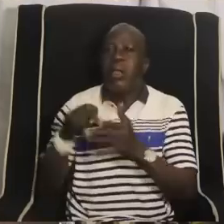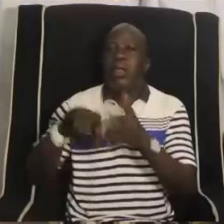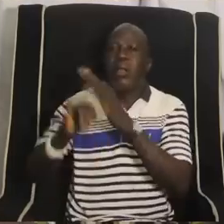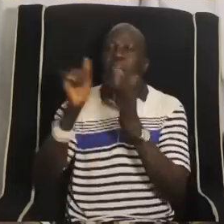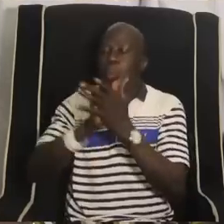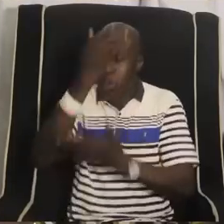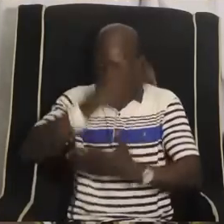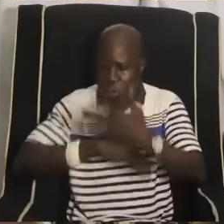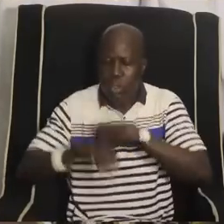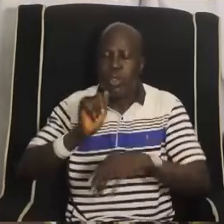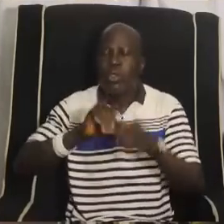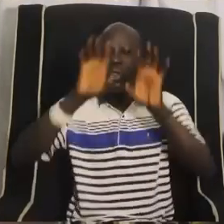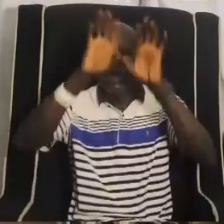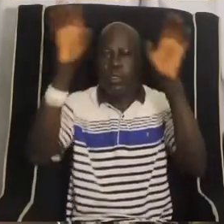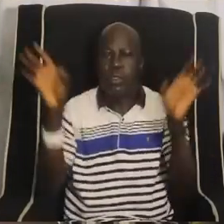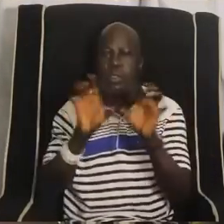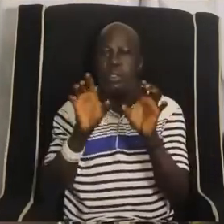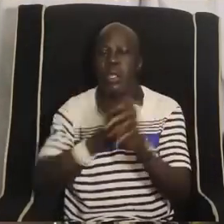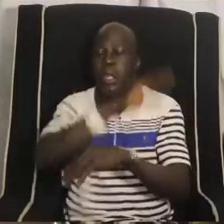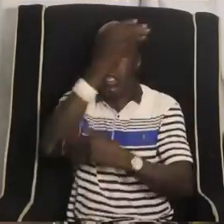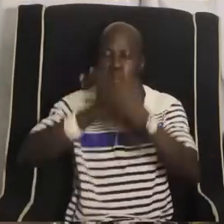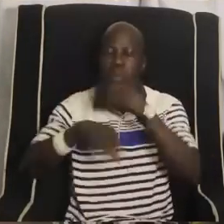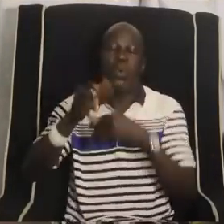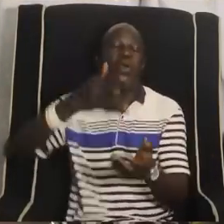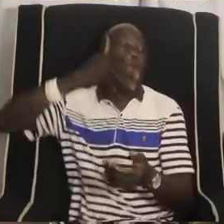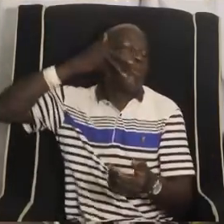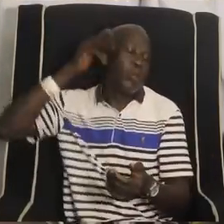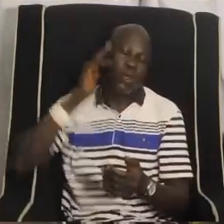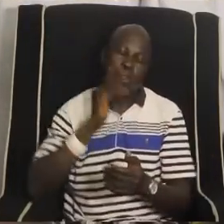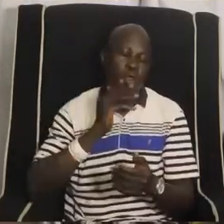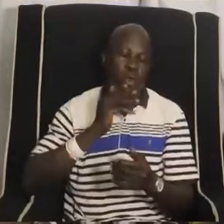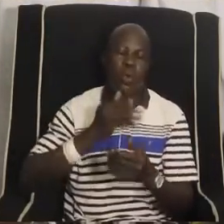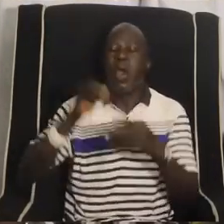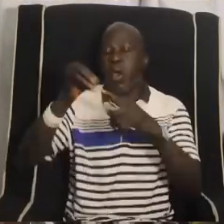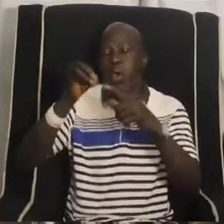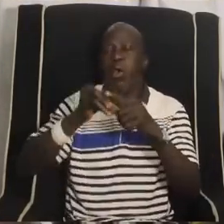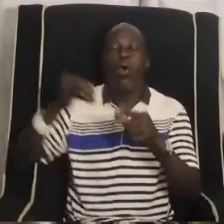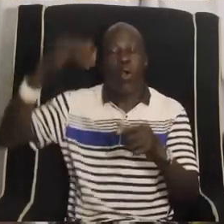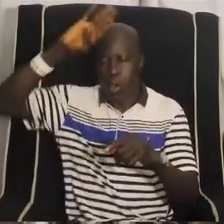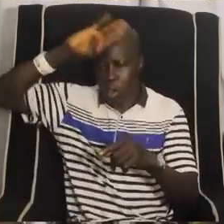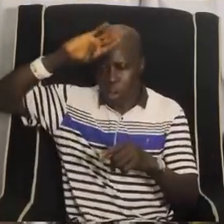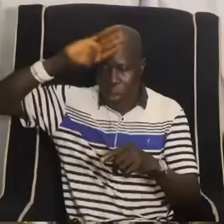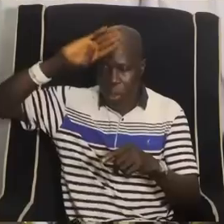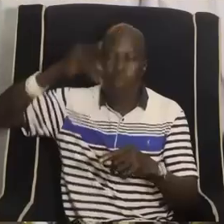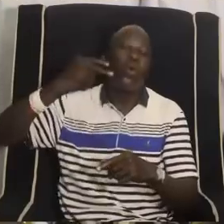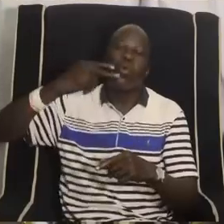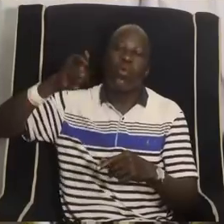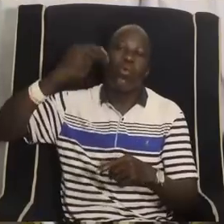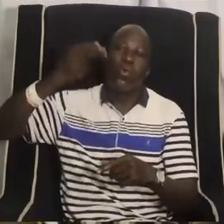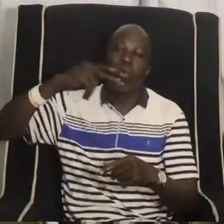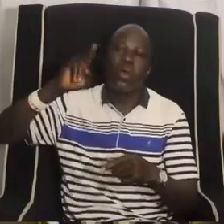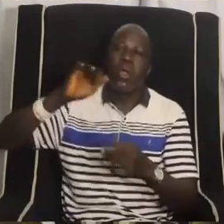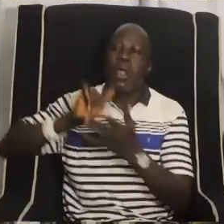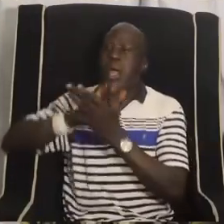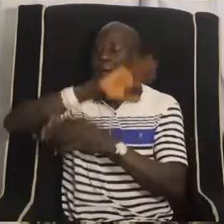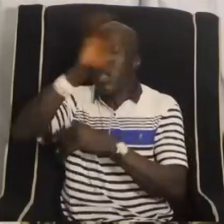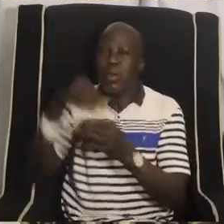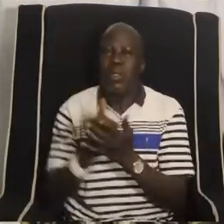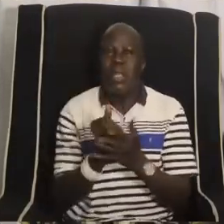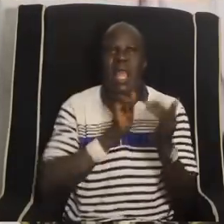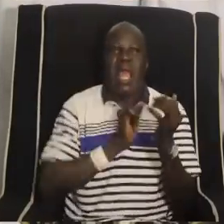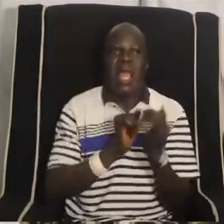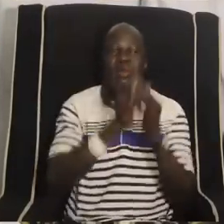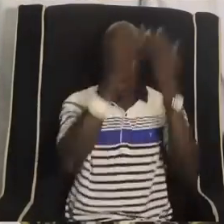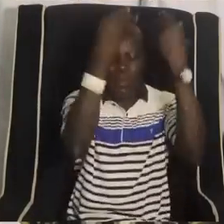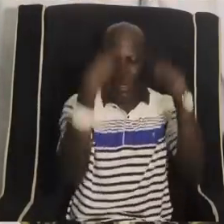rẹ? The one born you in your city. Àbí o nílẹ̀ Yorùbá àbí nílẹ̀ Ibo àbí abẹ́rẹ́ Hausa. They gave birth to you in Yorùbá land, north or south. O dẹ̀ pinnu àti